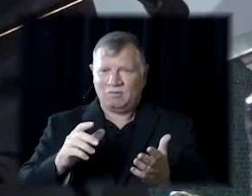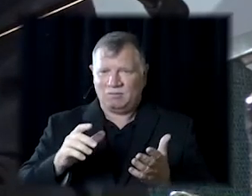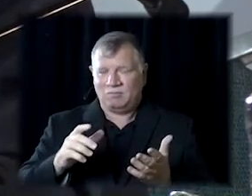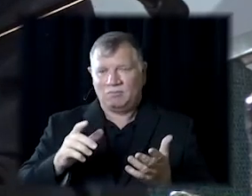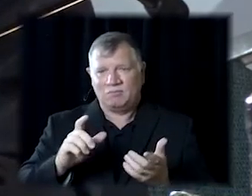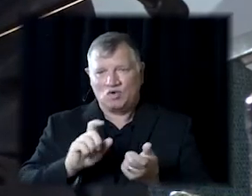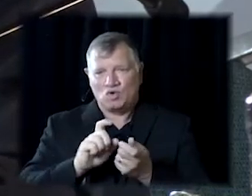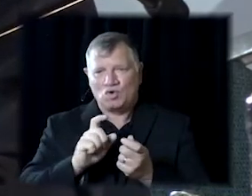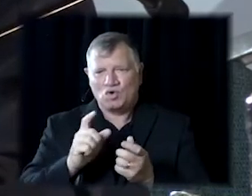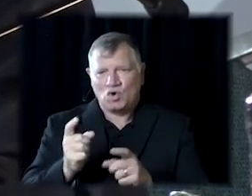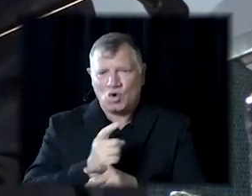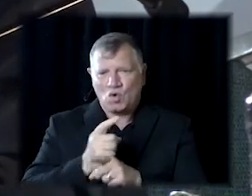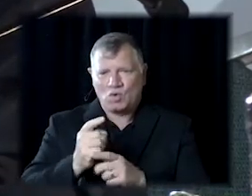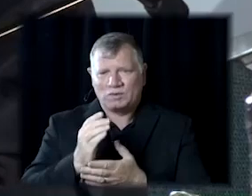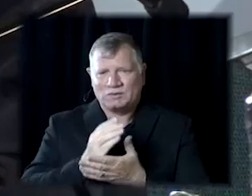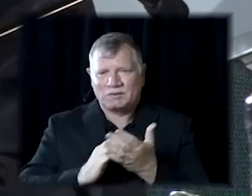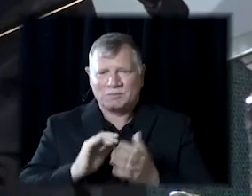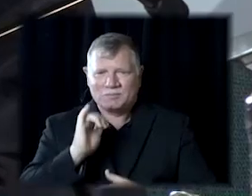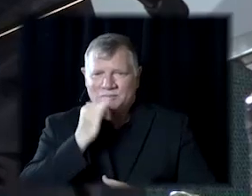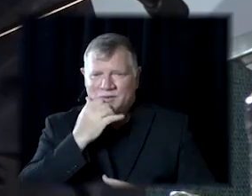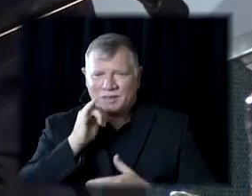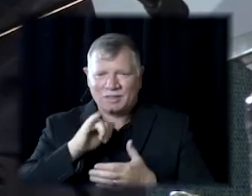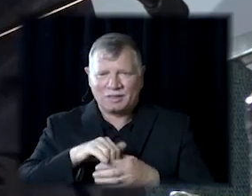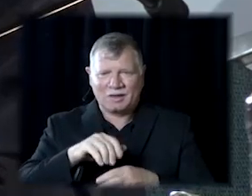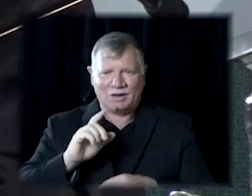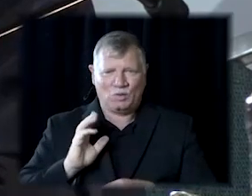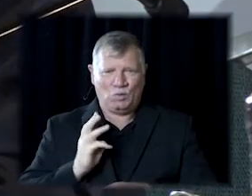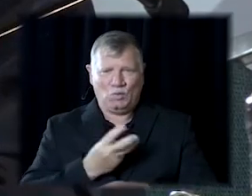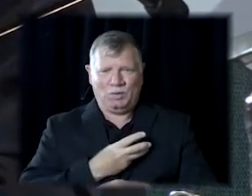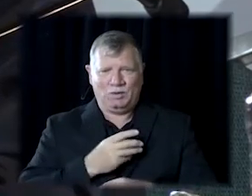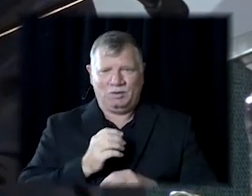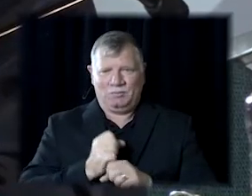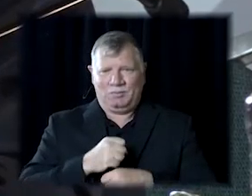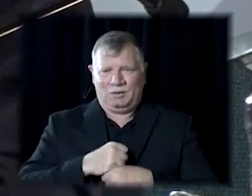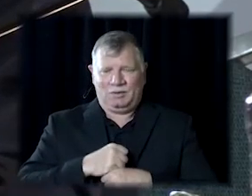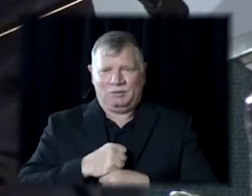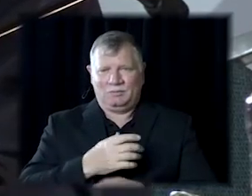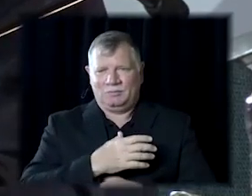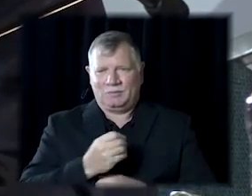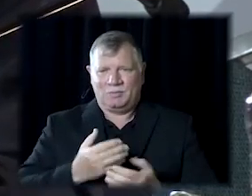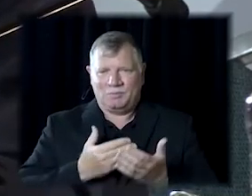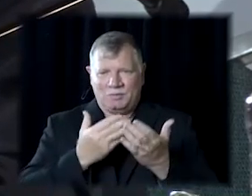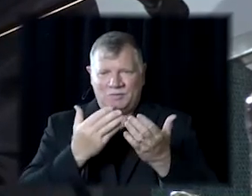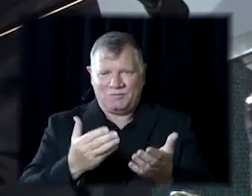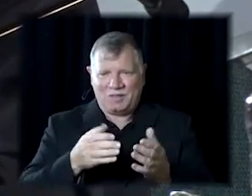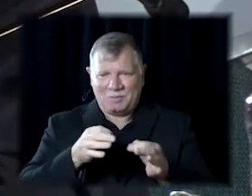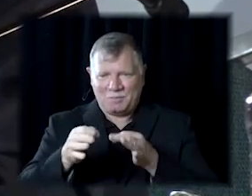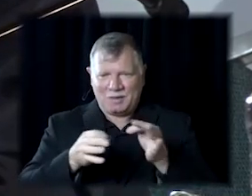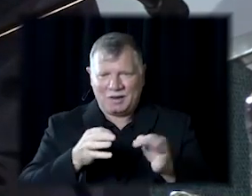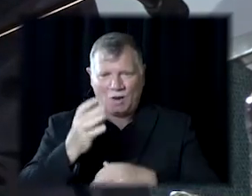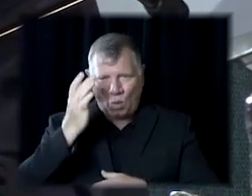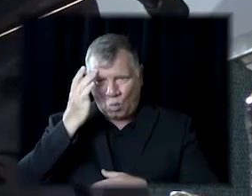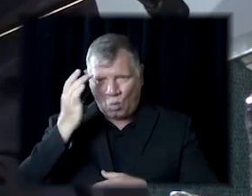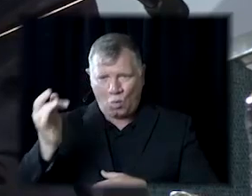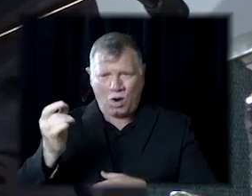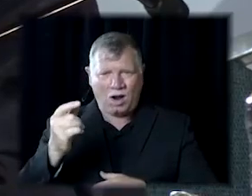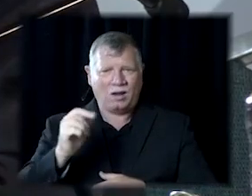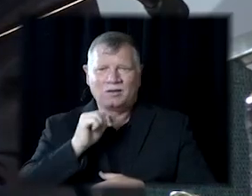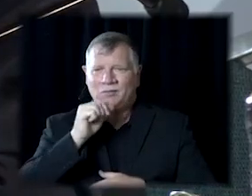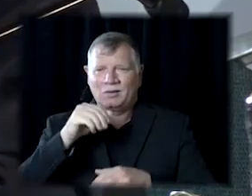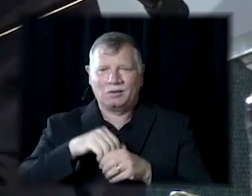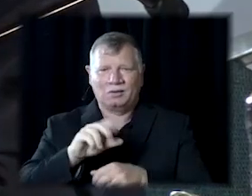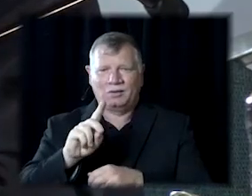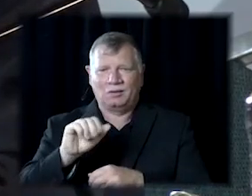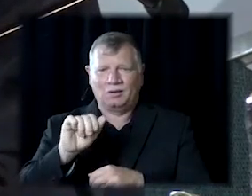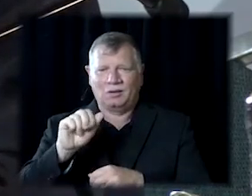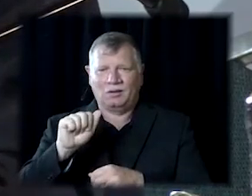correct any other mistakes that we may have made, or provide for an explanation as to why they're not in the